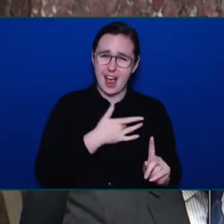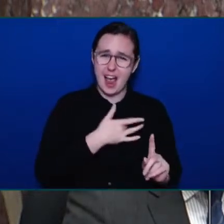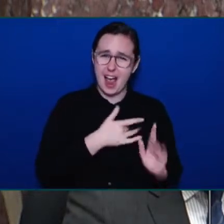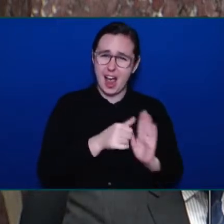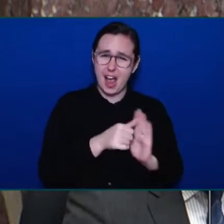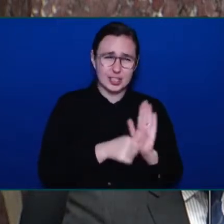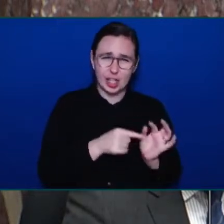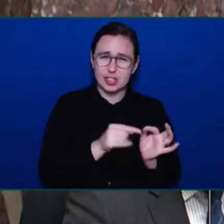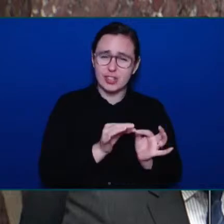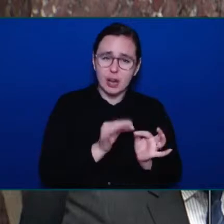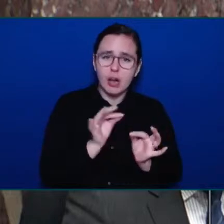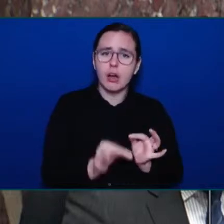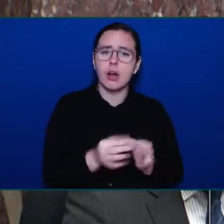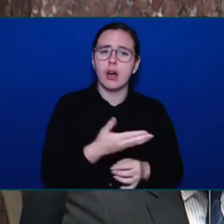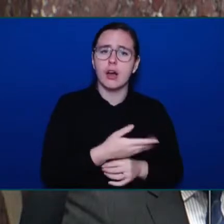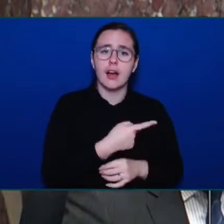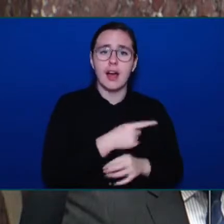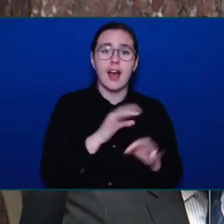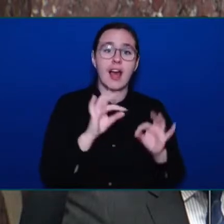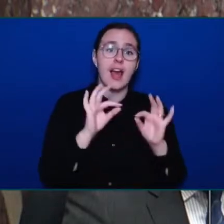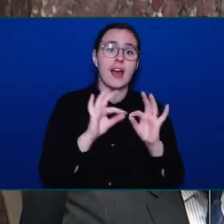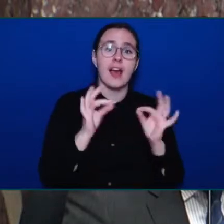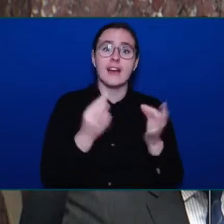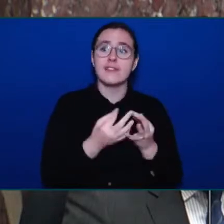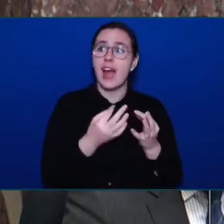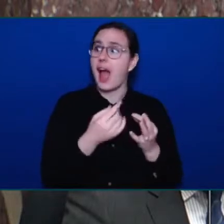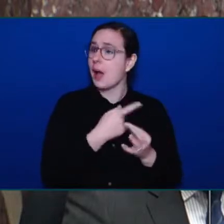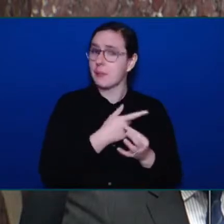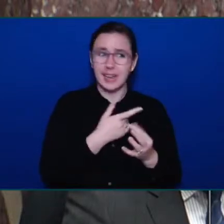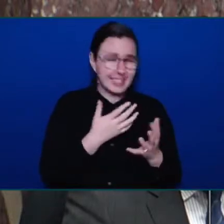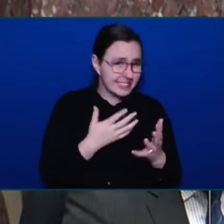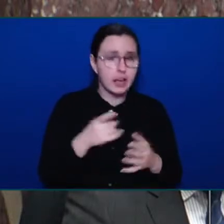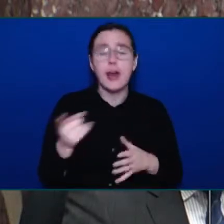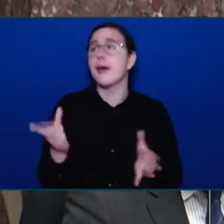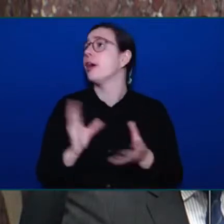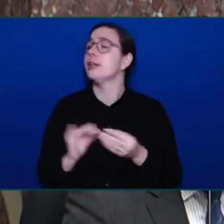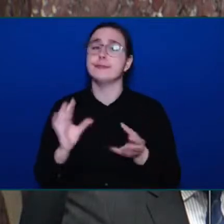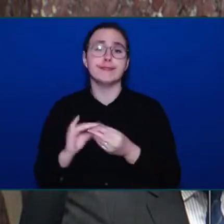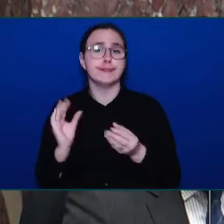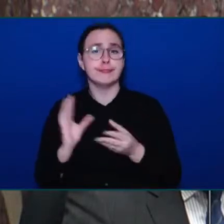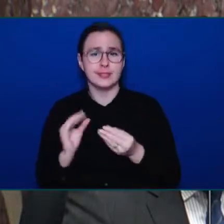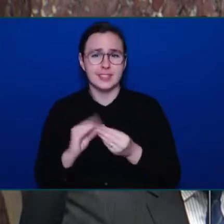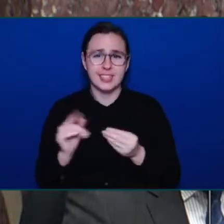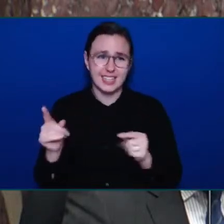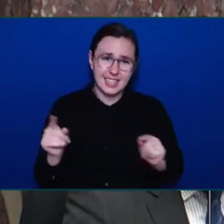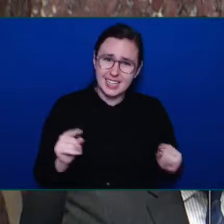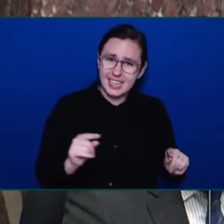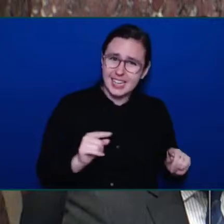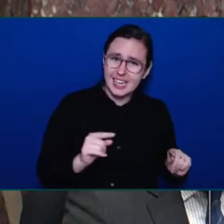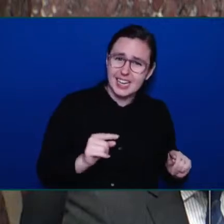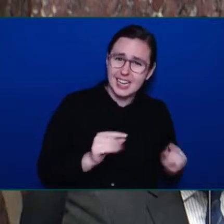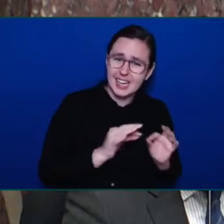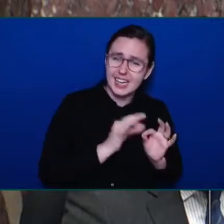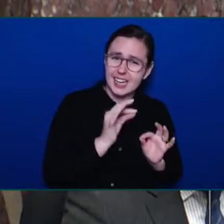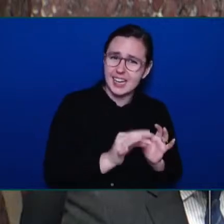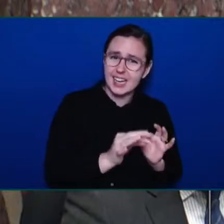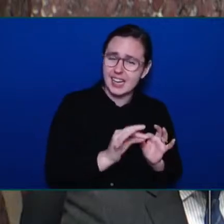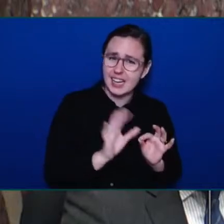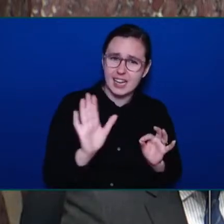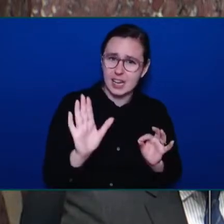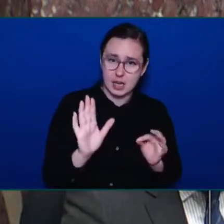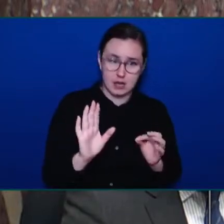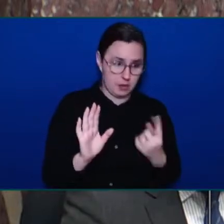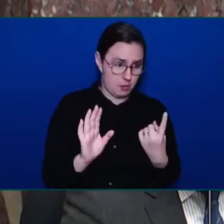surgery that's been delayed, and it's not the only situation that families are facing. The minister knows outcomes matter,